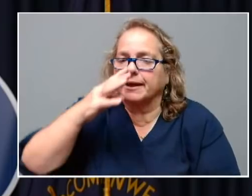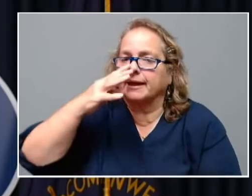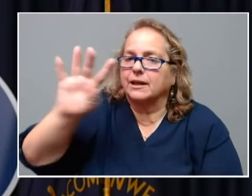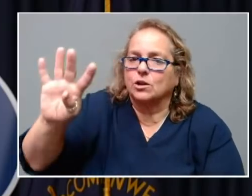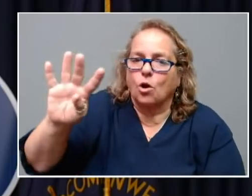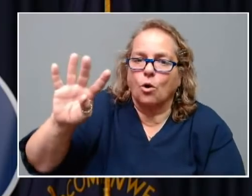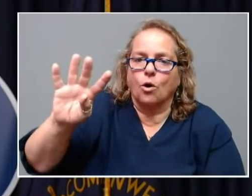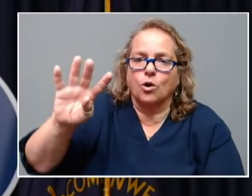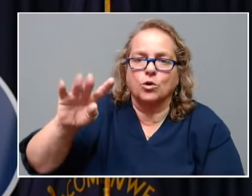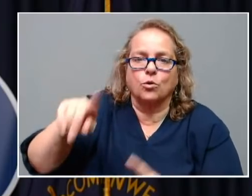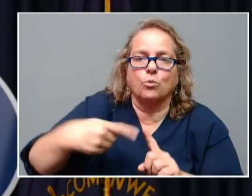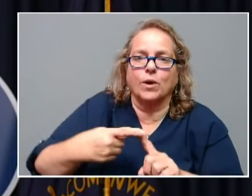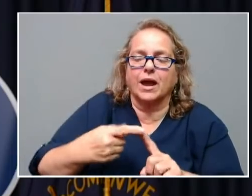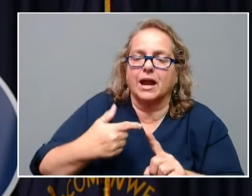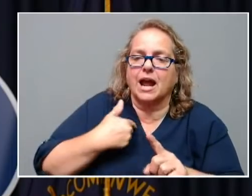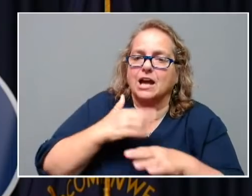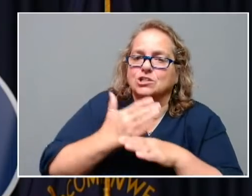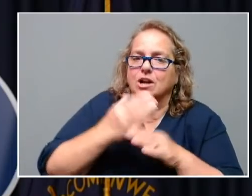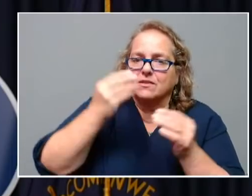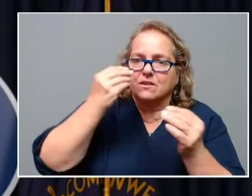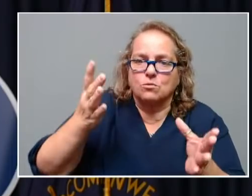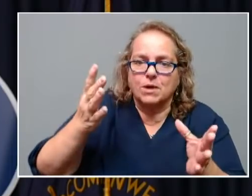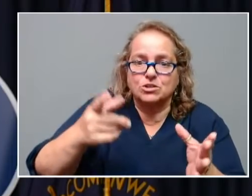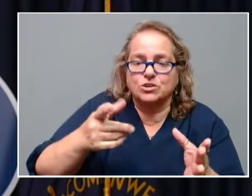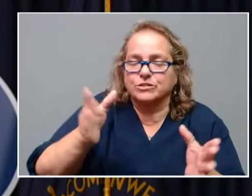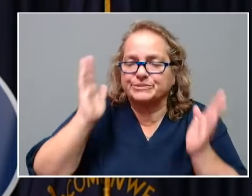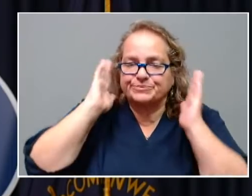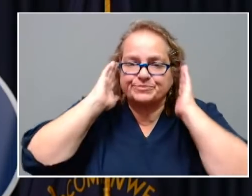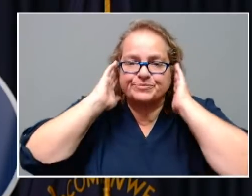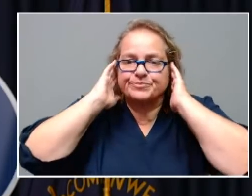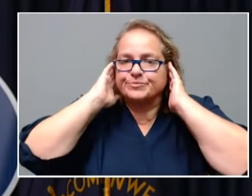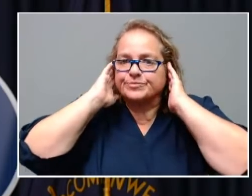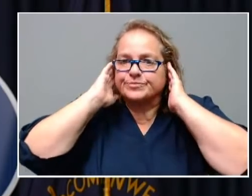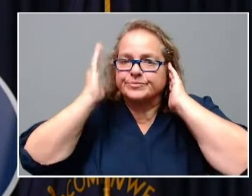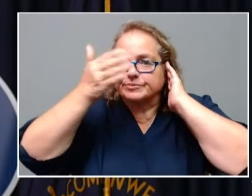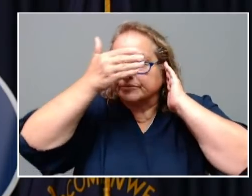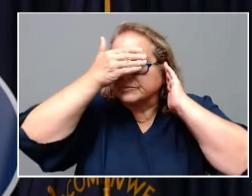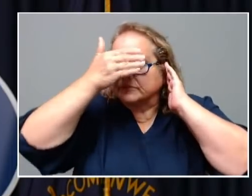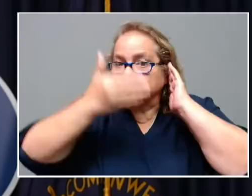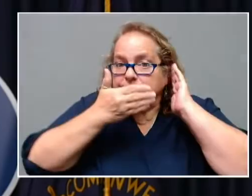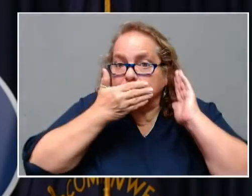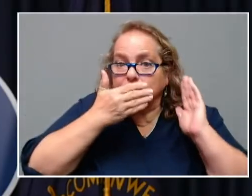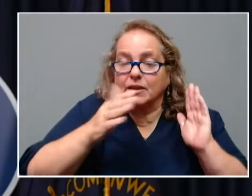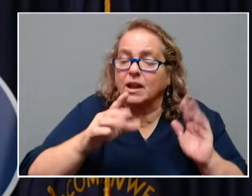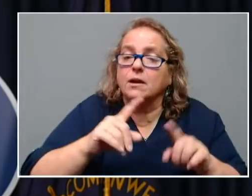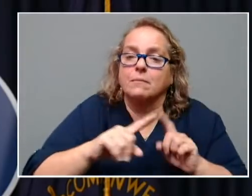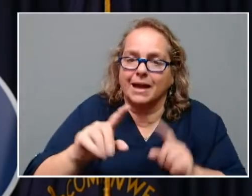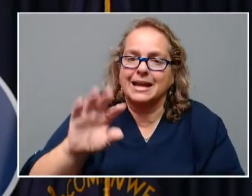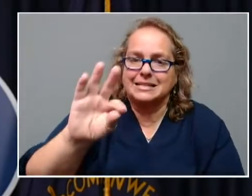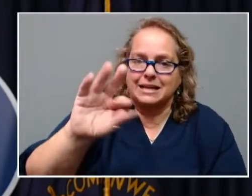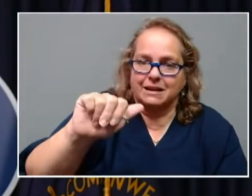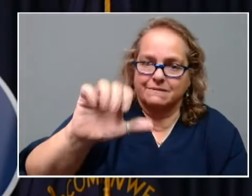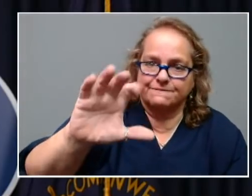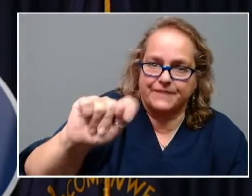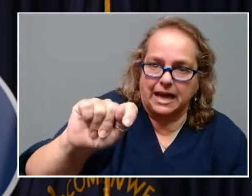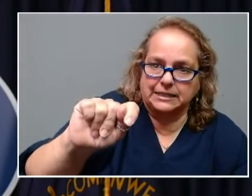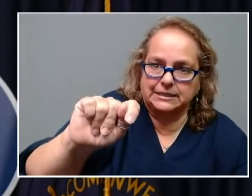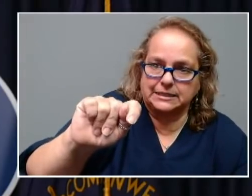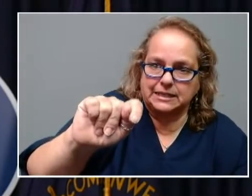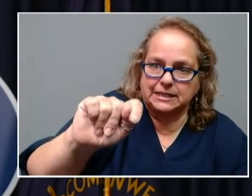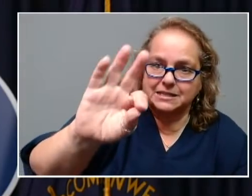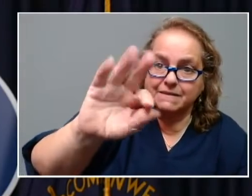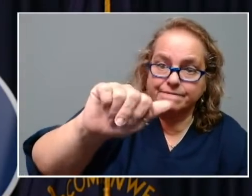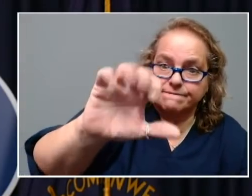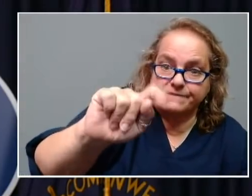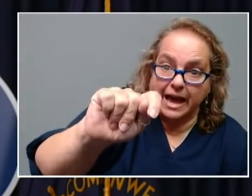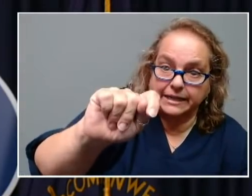that message. It's a fact. And if it gets worse and the next version is even more deadly, let's hope we don't have to get to the